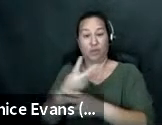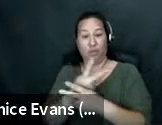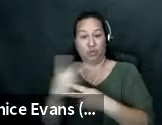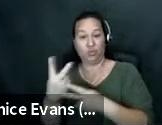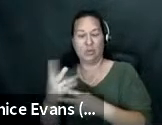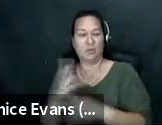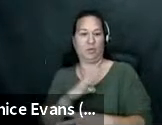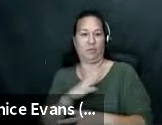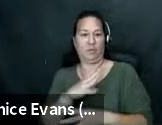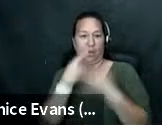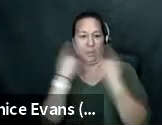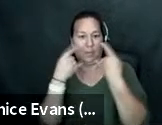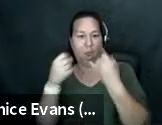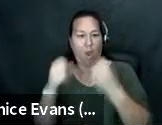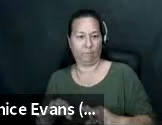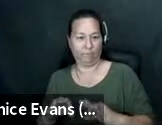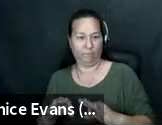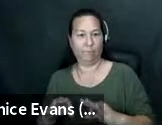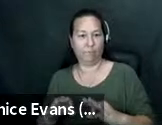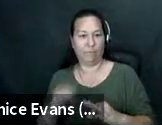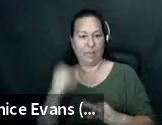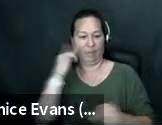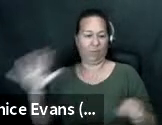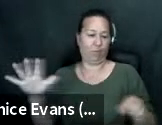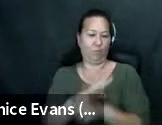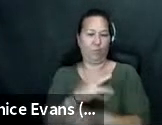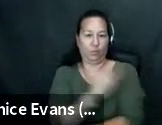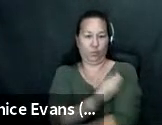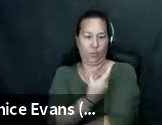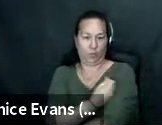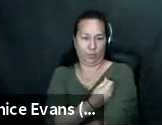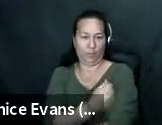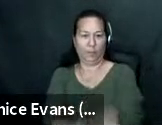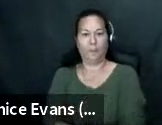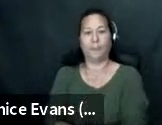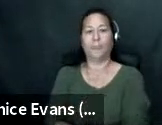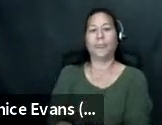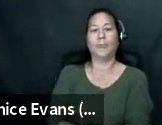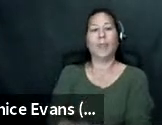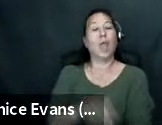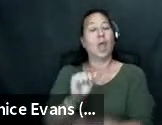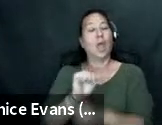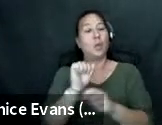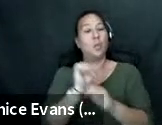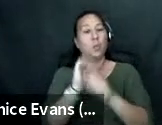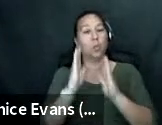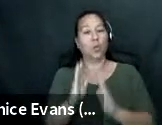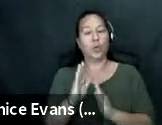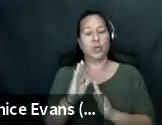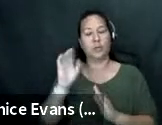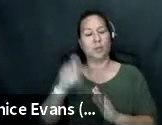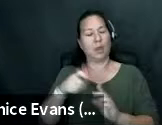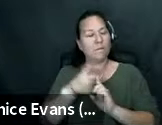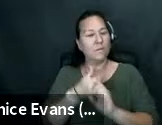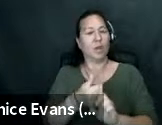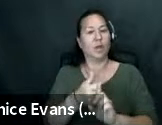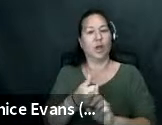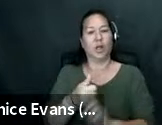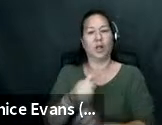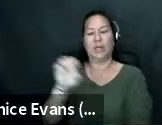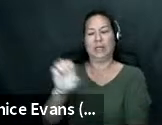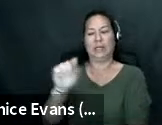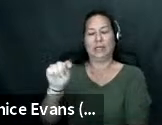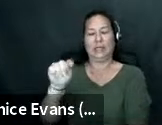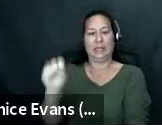According to Osha, employers can comply with the June 17th ETS by requiring